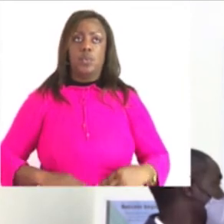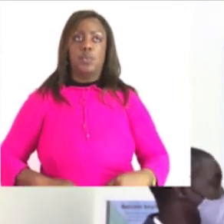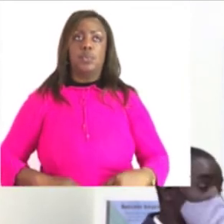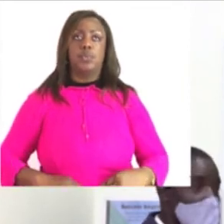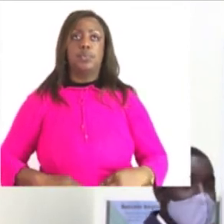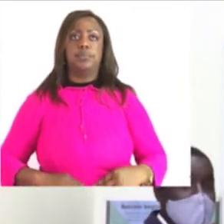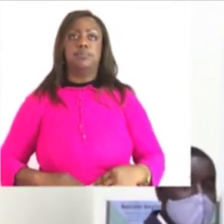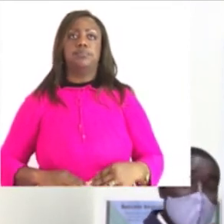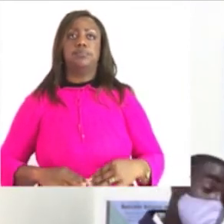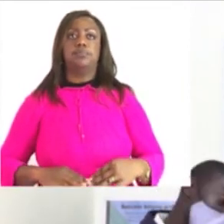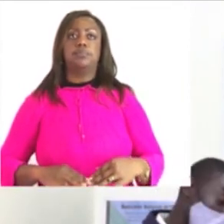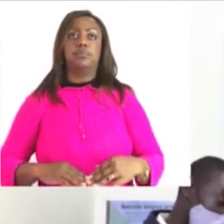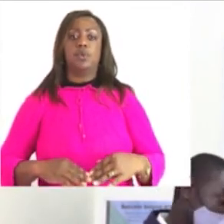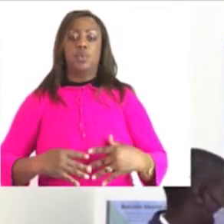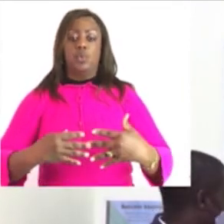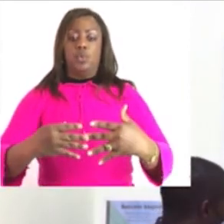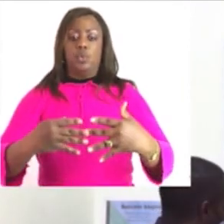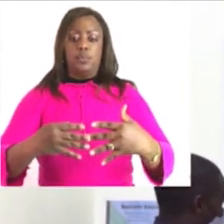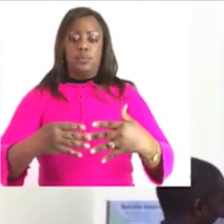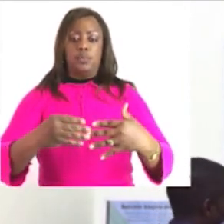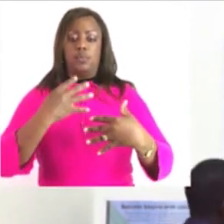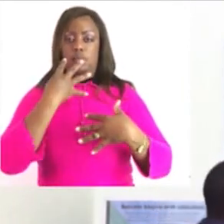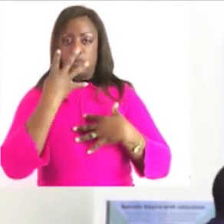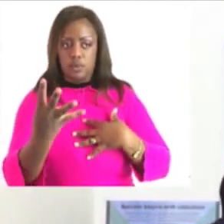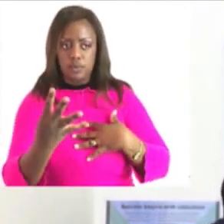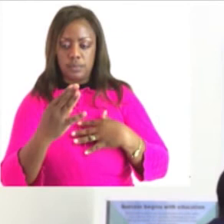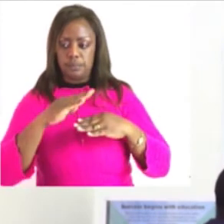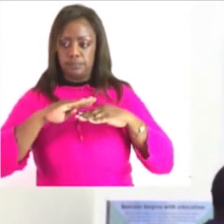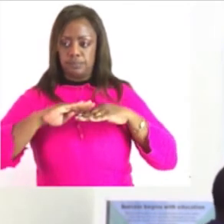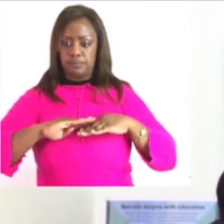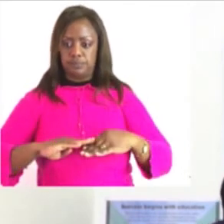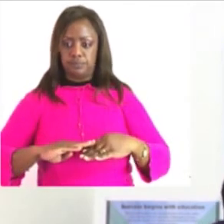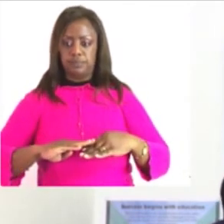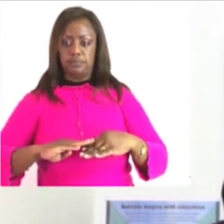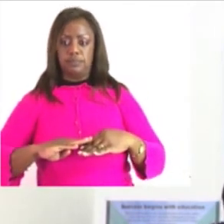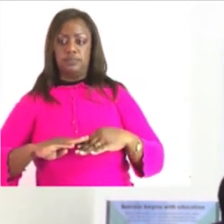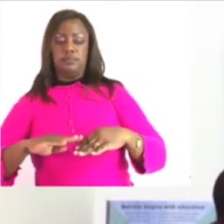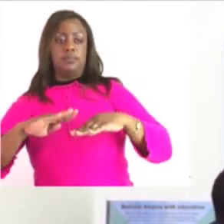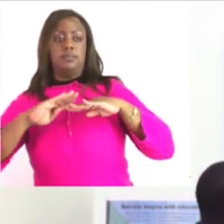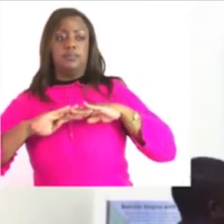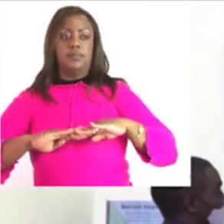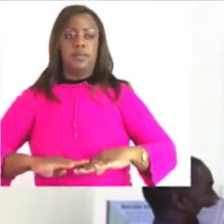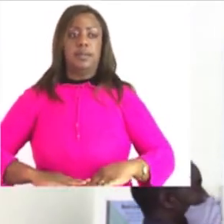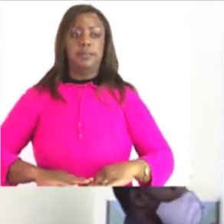lungs. Okay? So as we said, the diaphragm, which is underneath